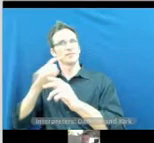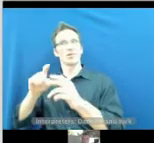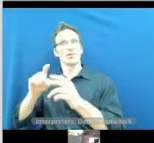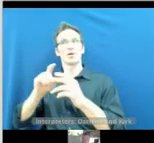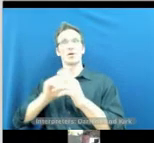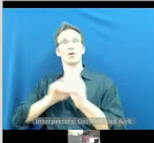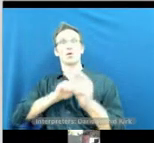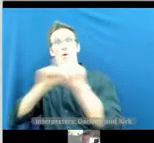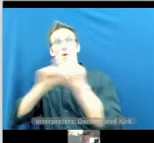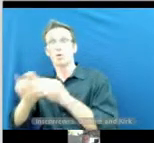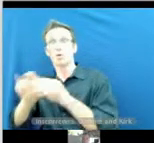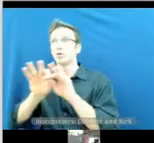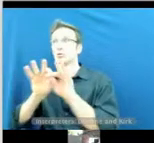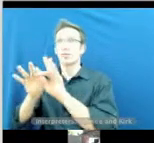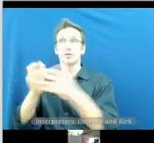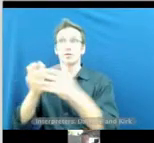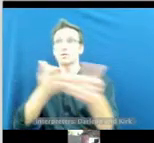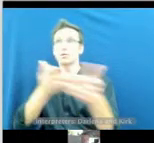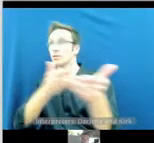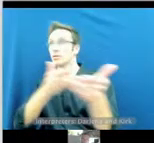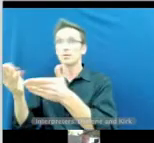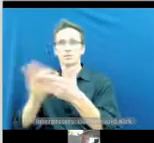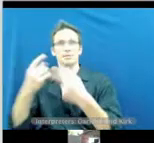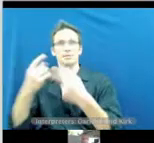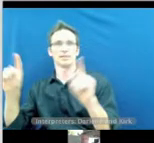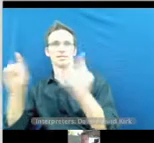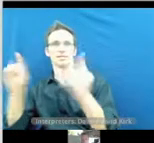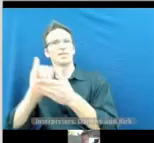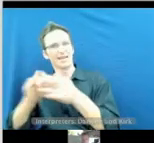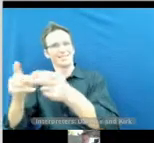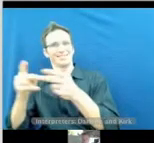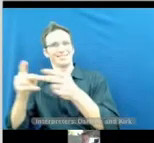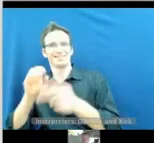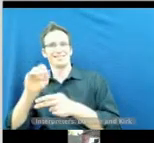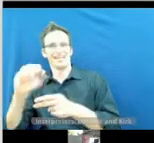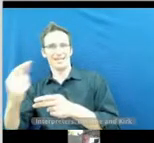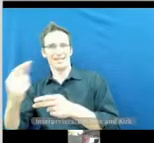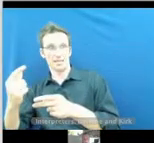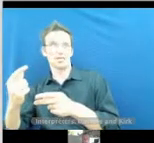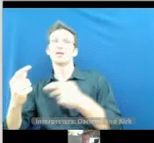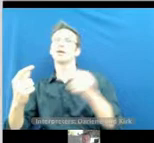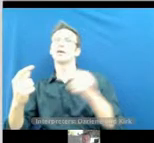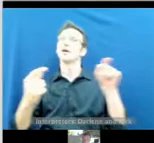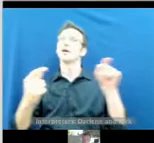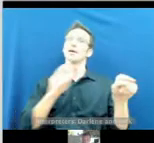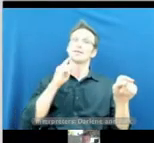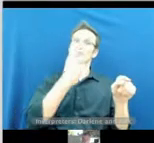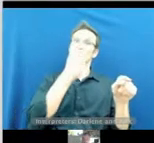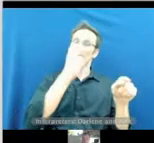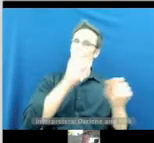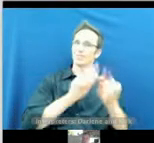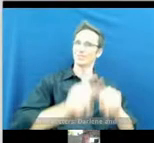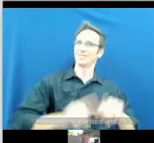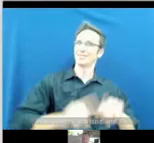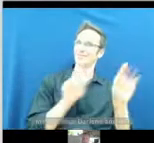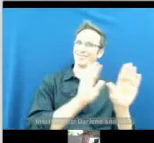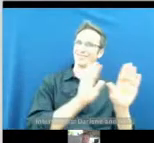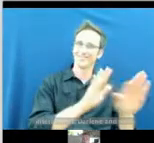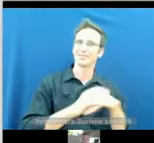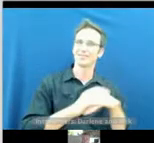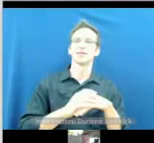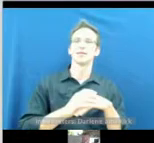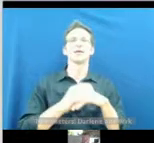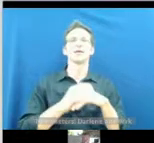more successful, as opposed to deaf-blind interpreting. And so we want to talk about that. So we need to